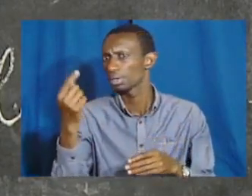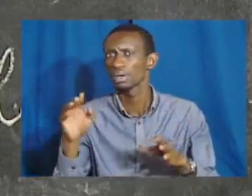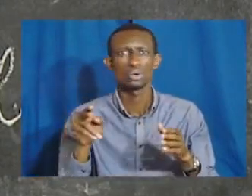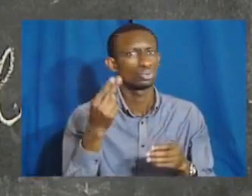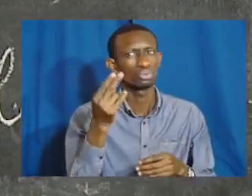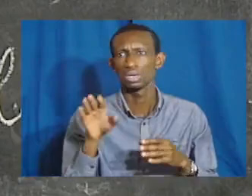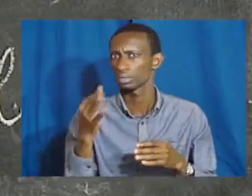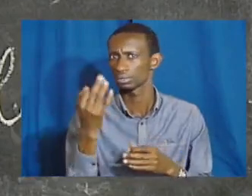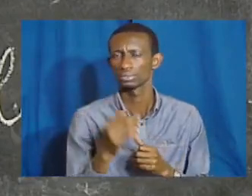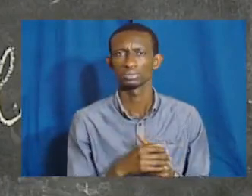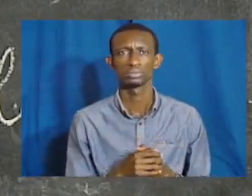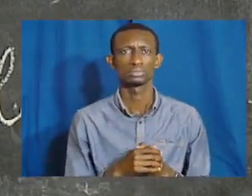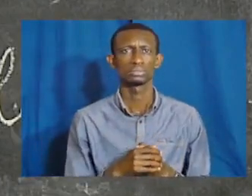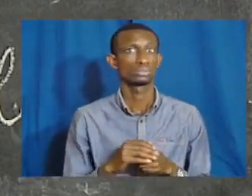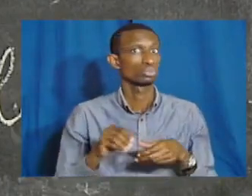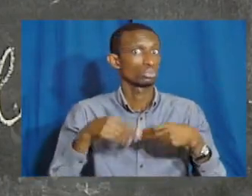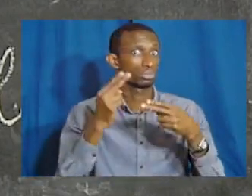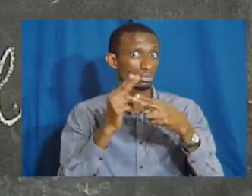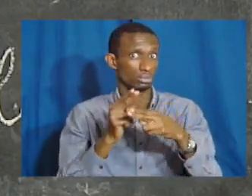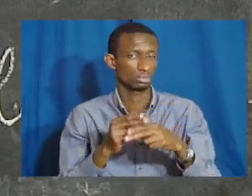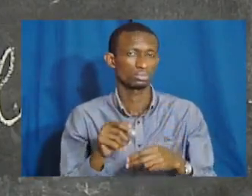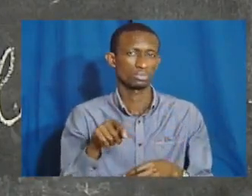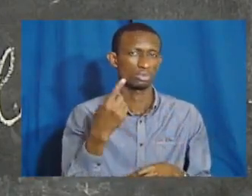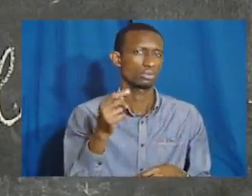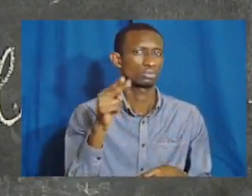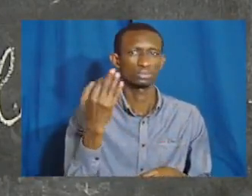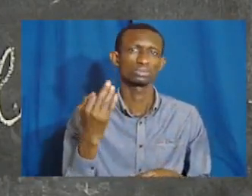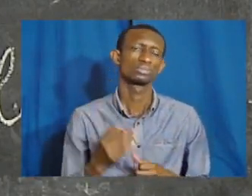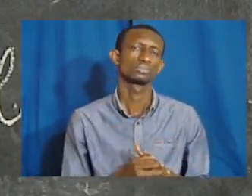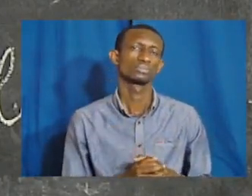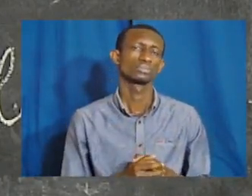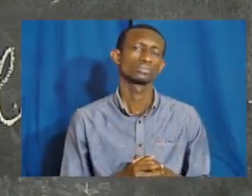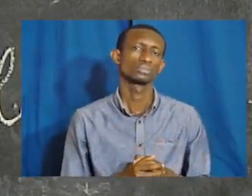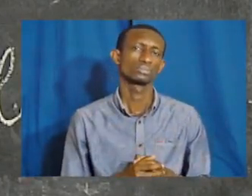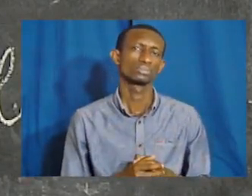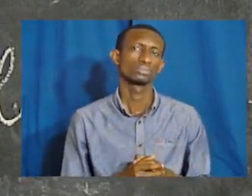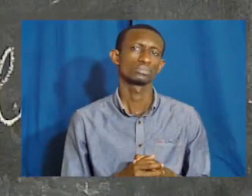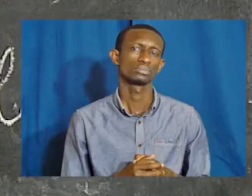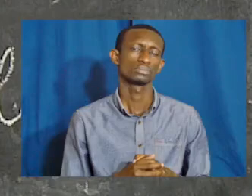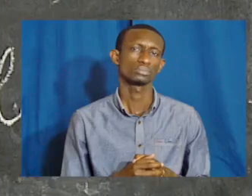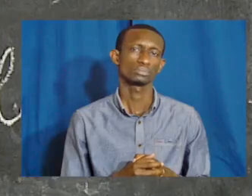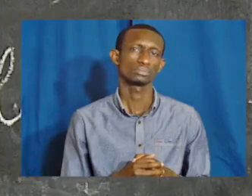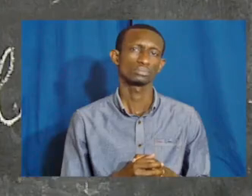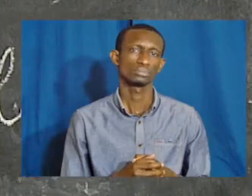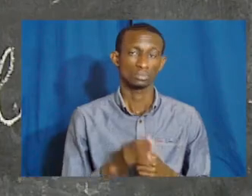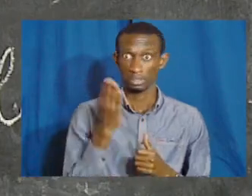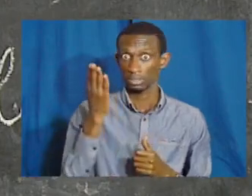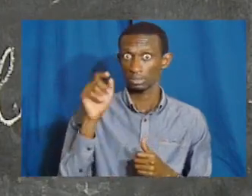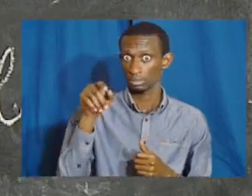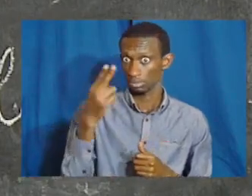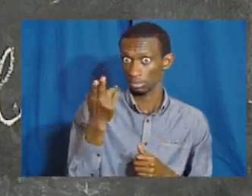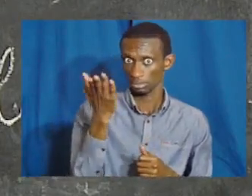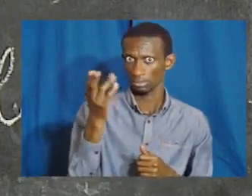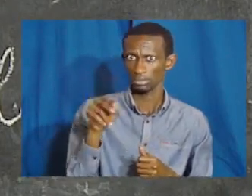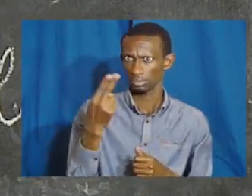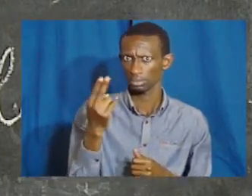secondary alcohols. We are naming primary and secondary alcohols. For example, I will give an example of this. This is a secondary alcohol.